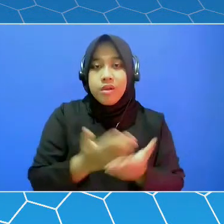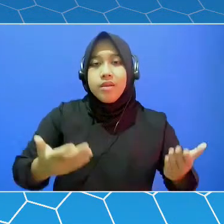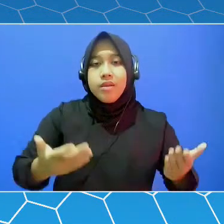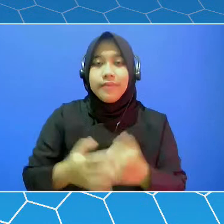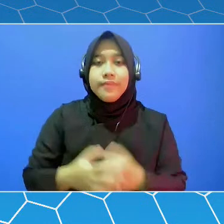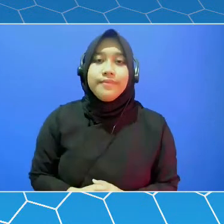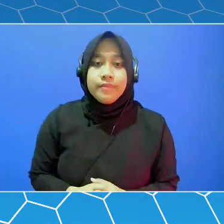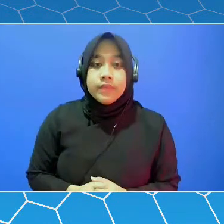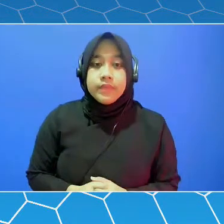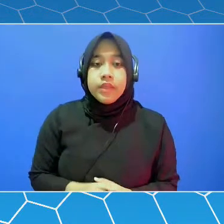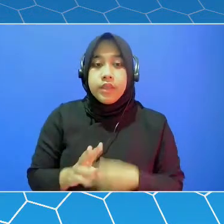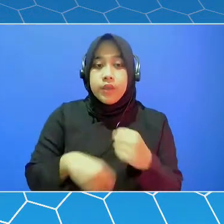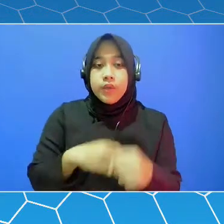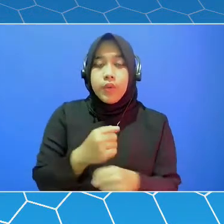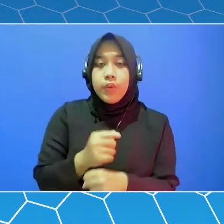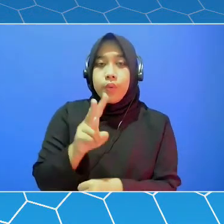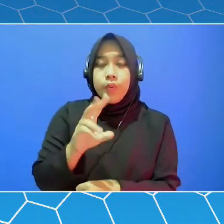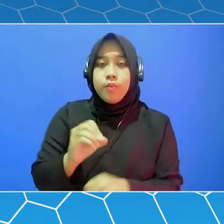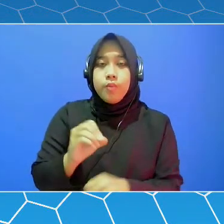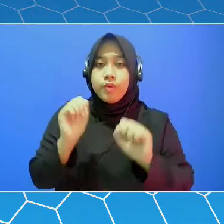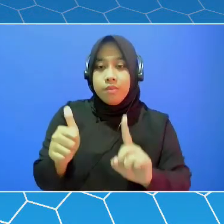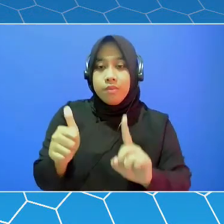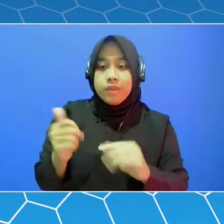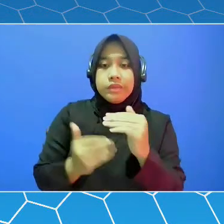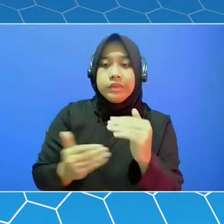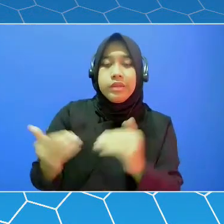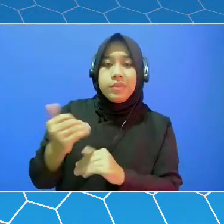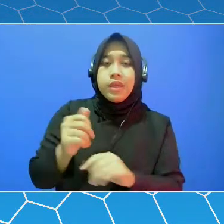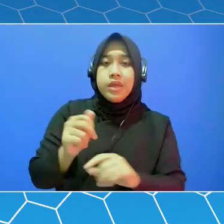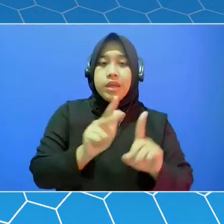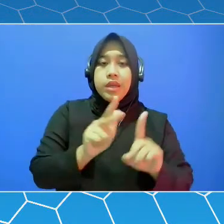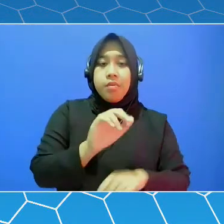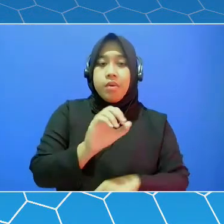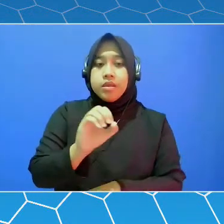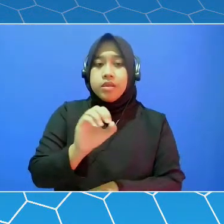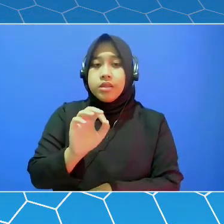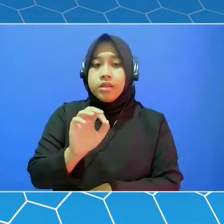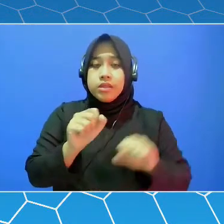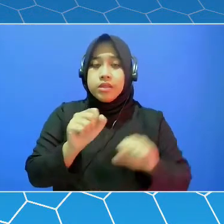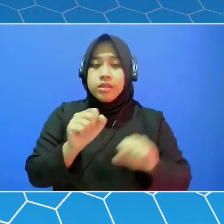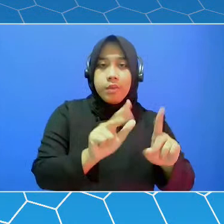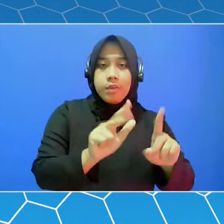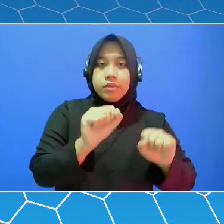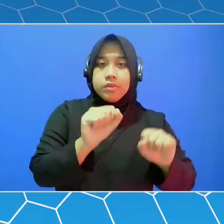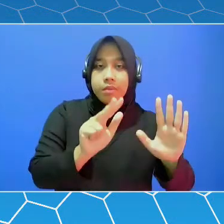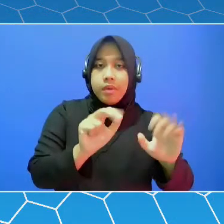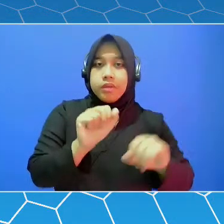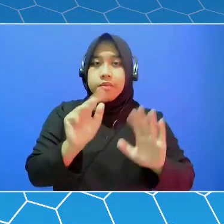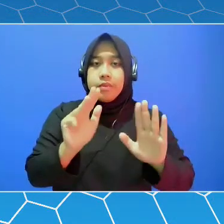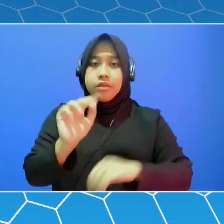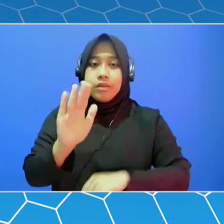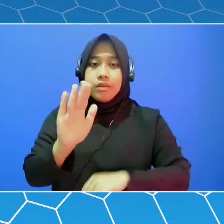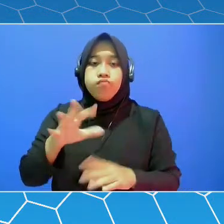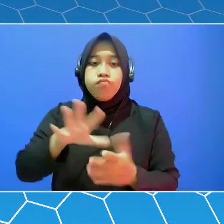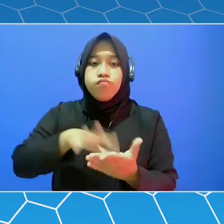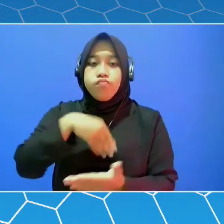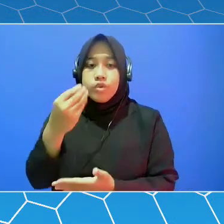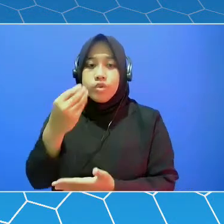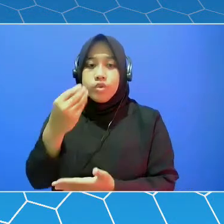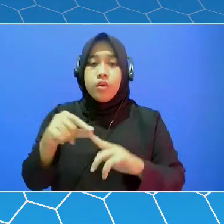over 18,000 post-bindu or like a health center for the NCD across 34 provinces in